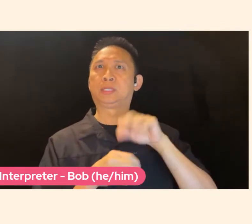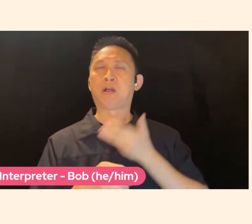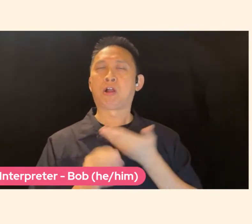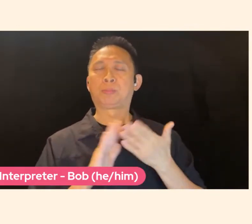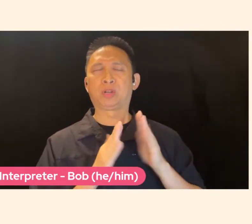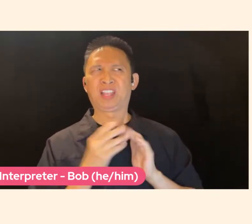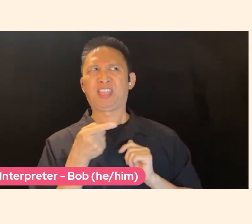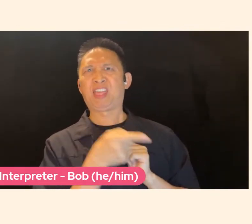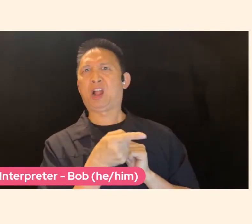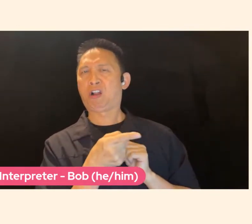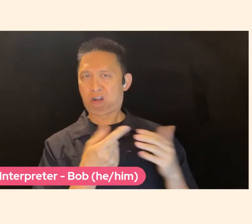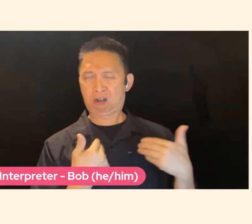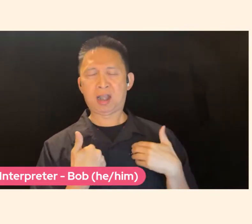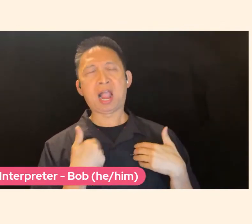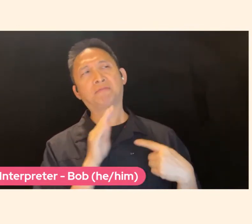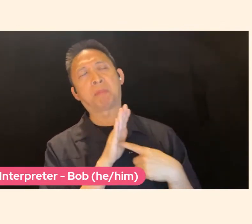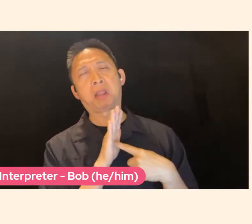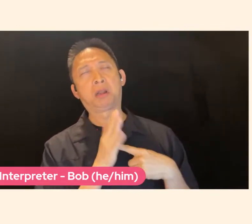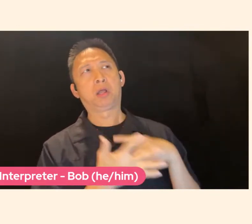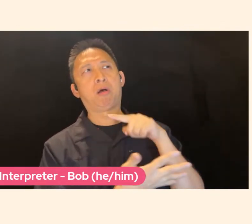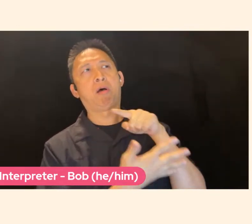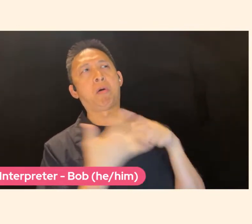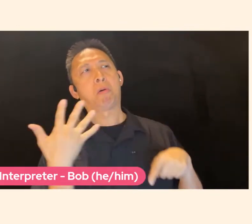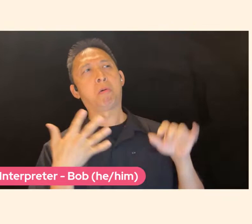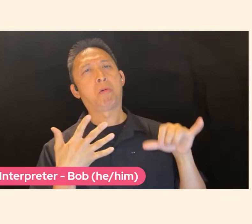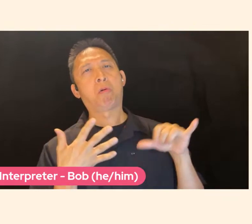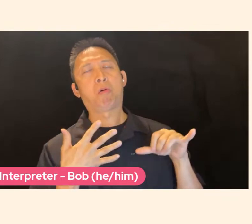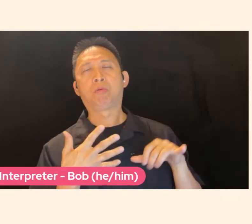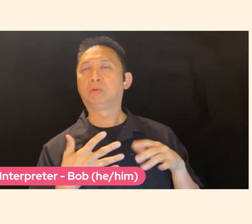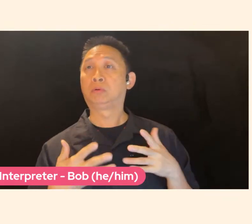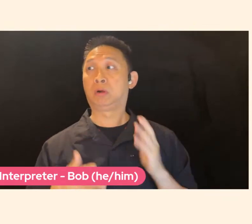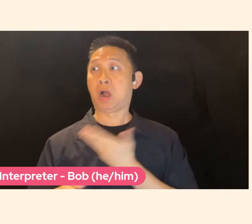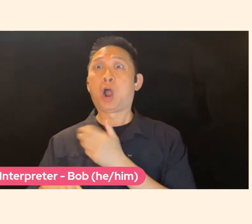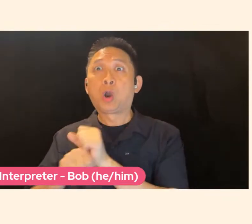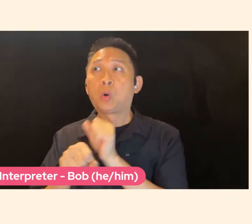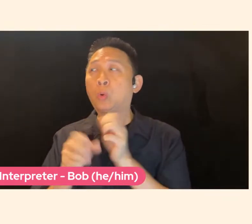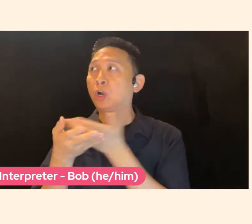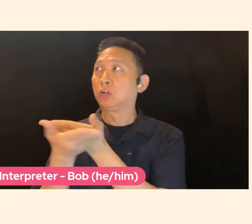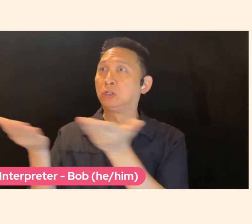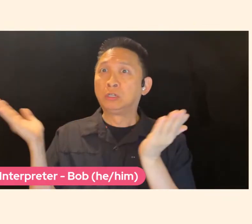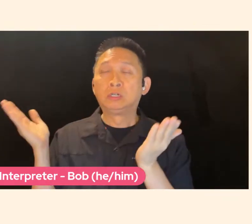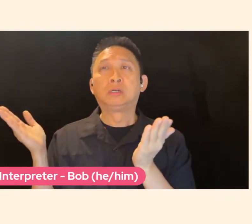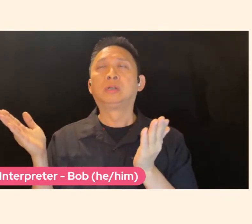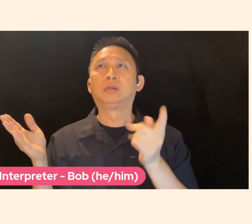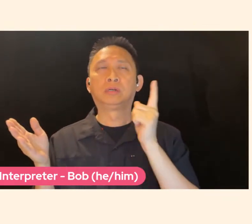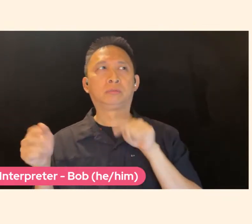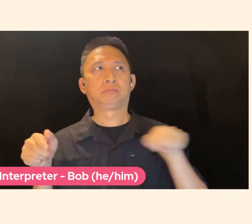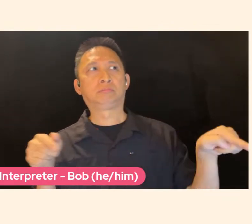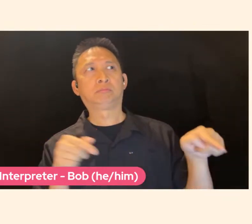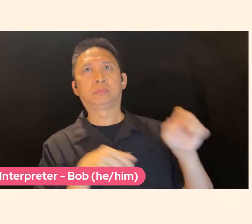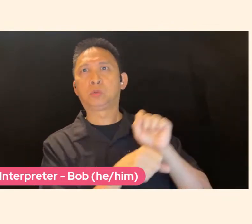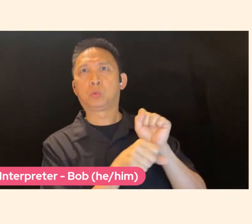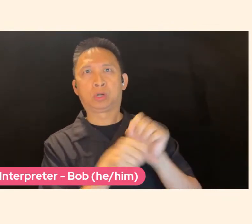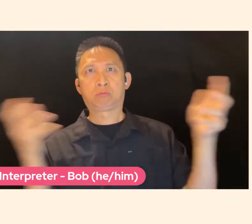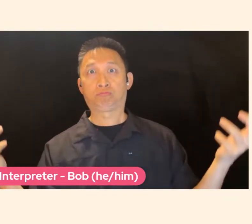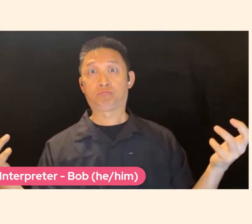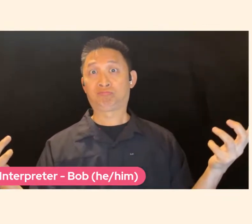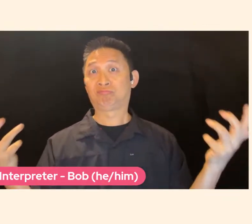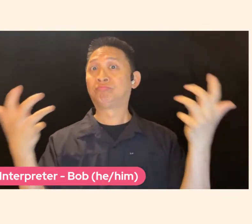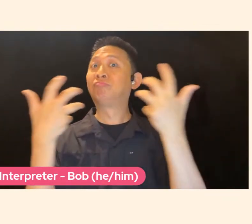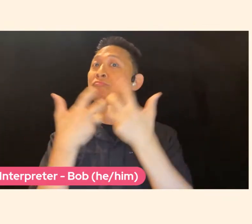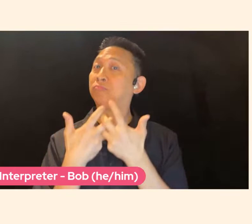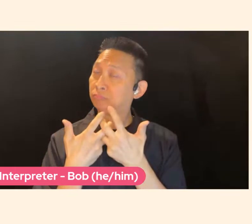model to developers and community leaders, centering the work that's happening with our esteemed speaker, encouraging them to